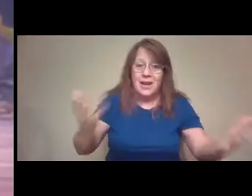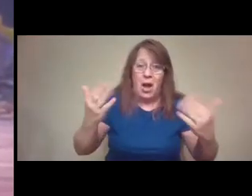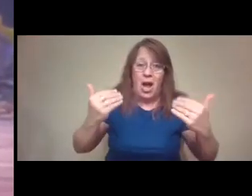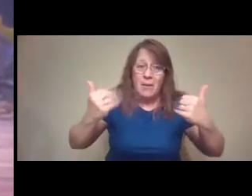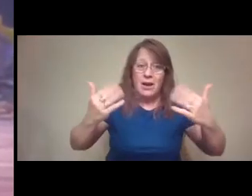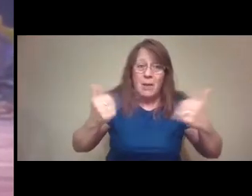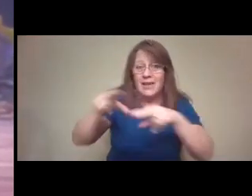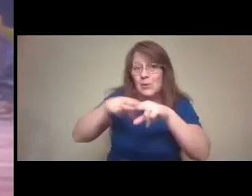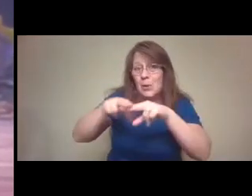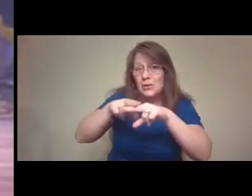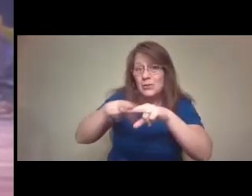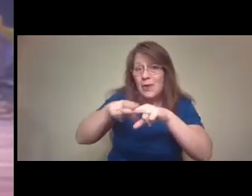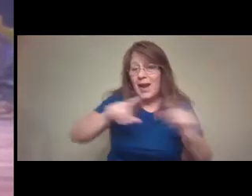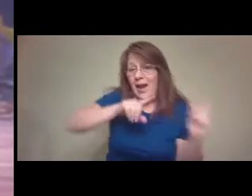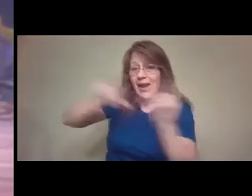station.